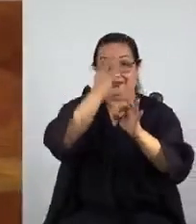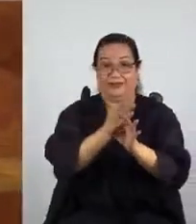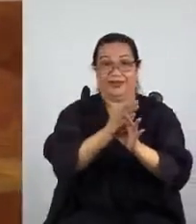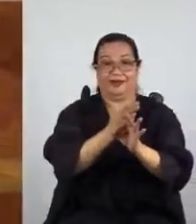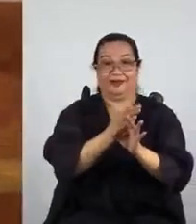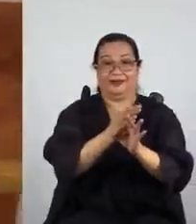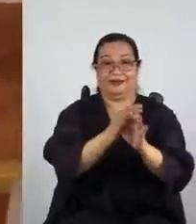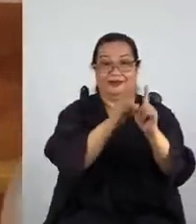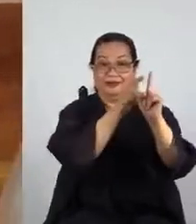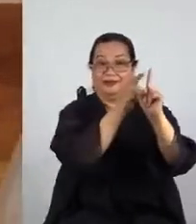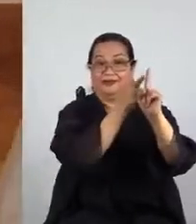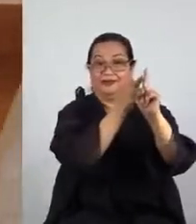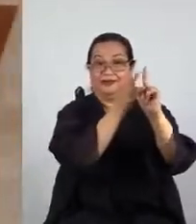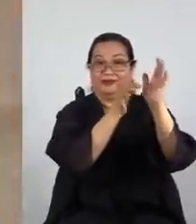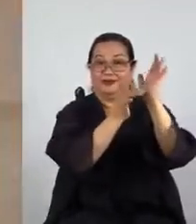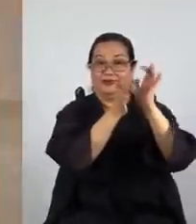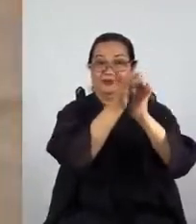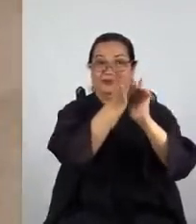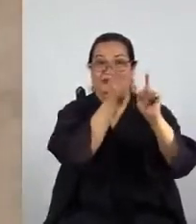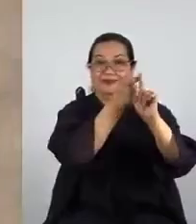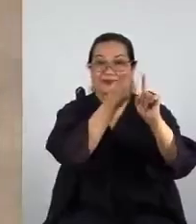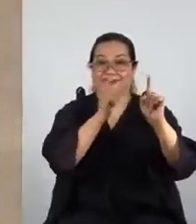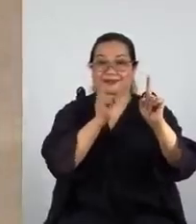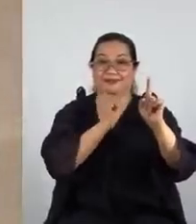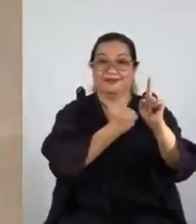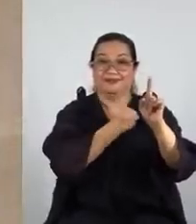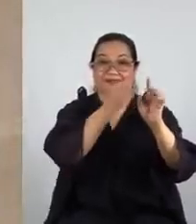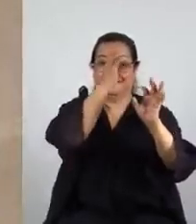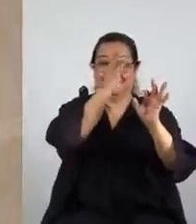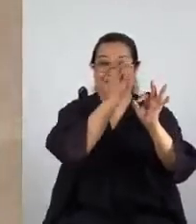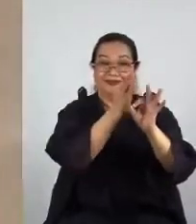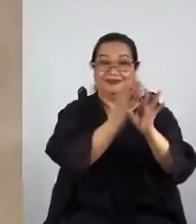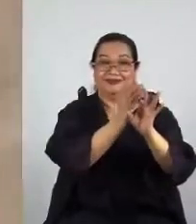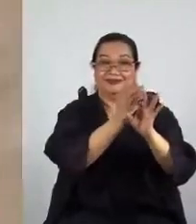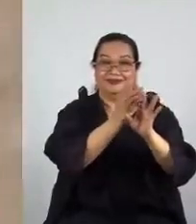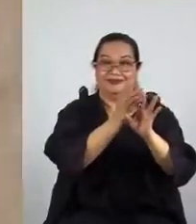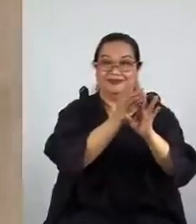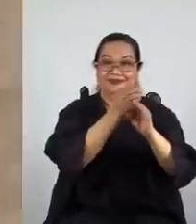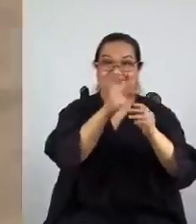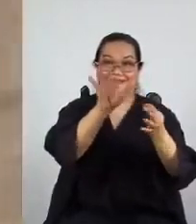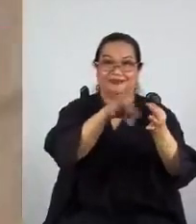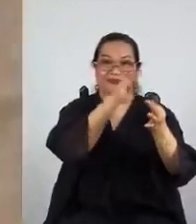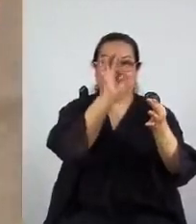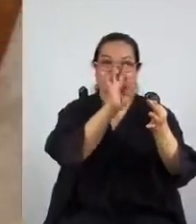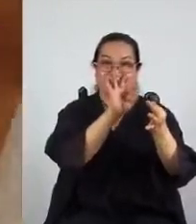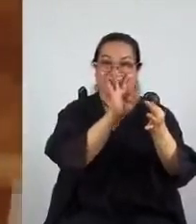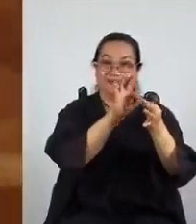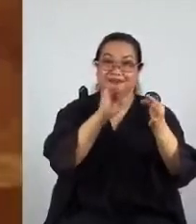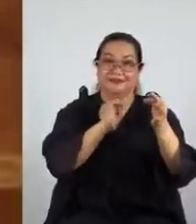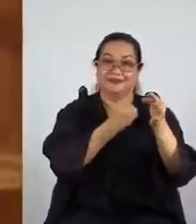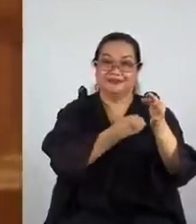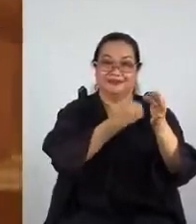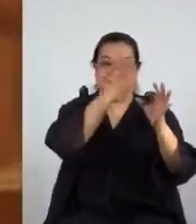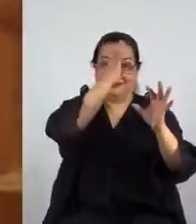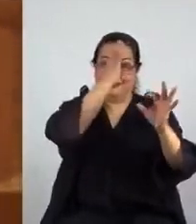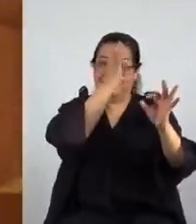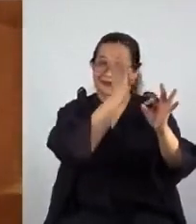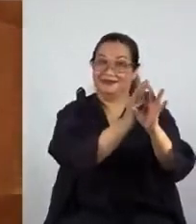He originated our faith, and He perfects our